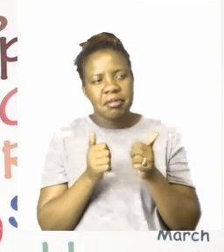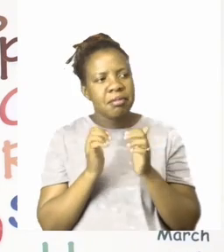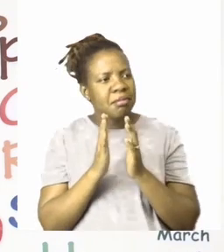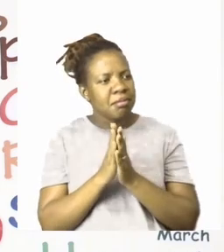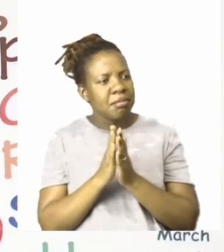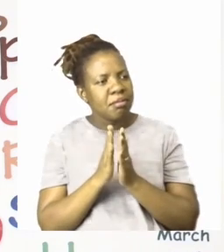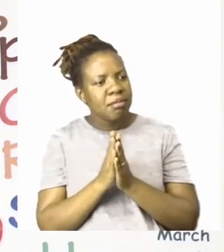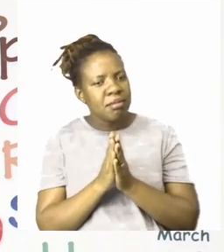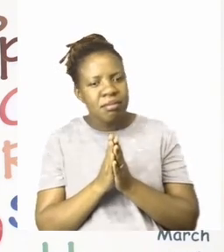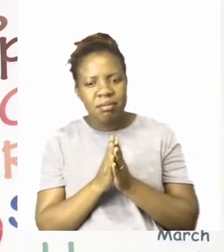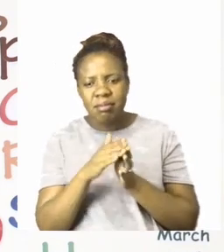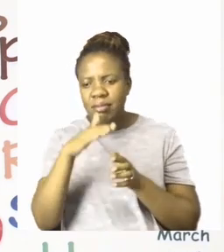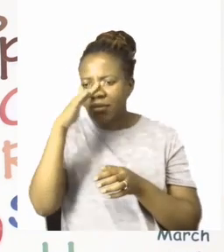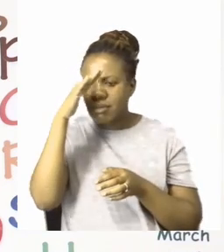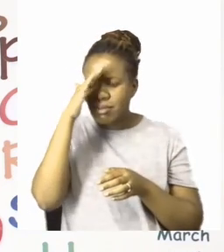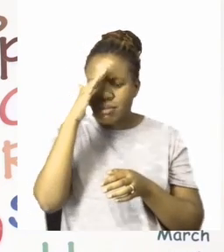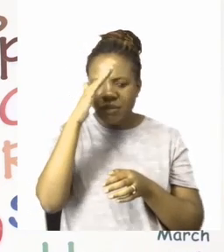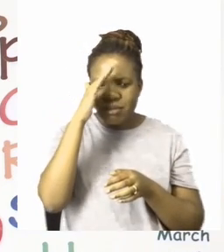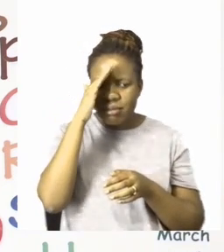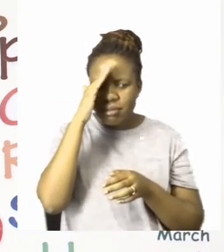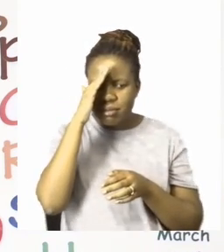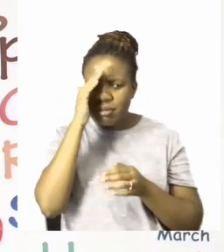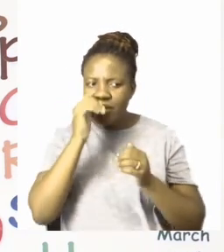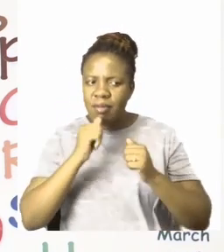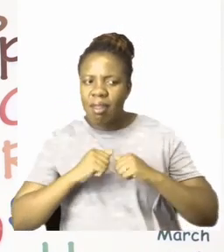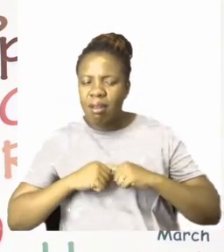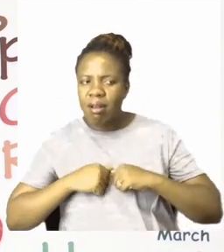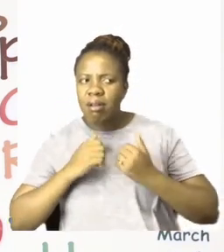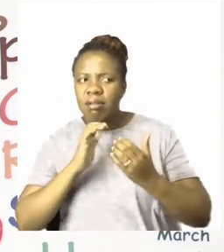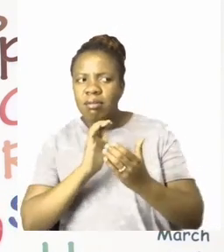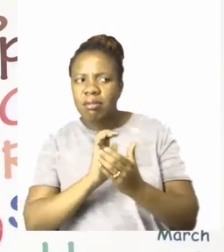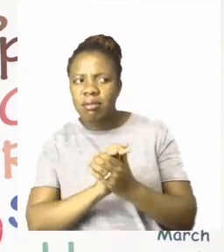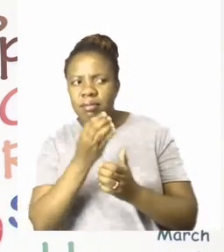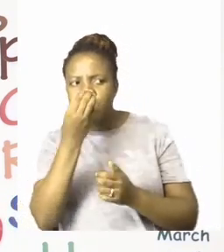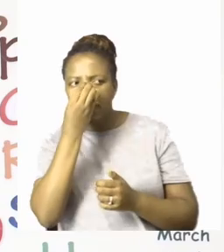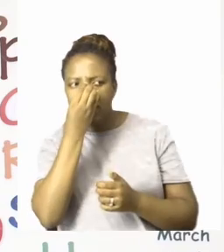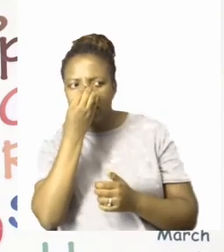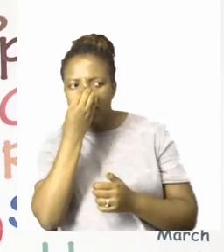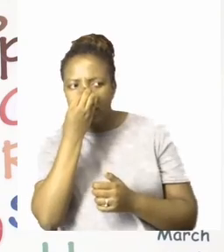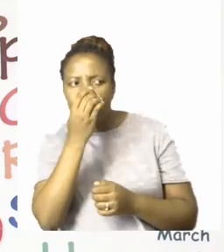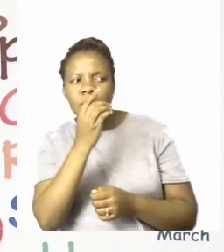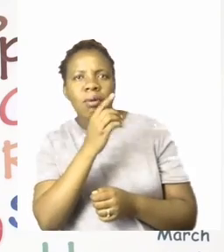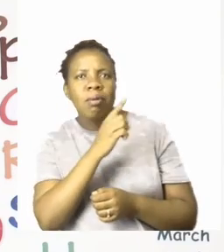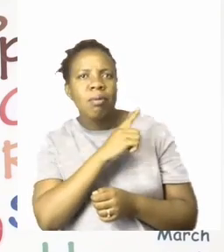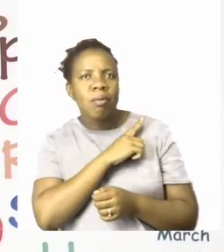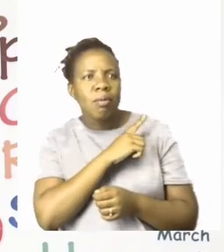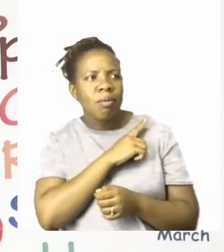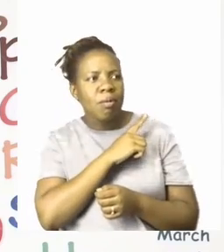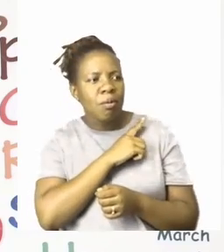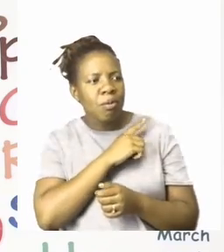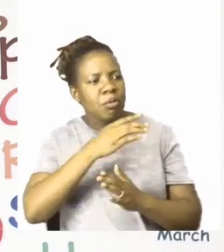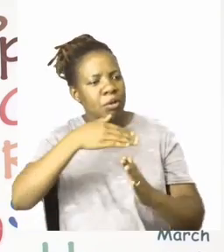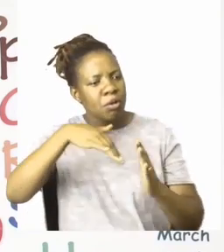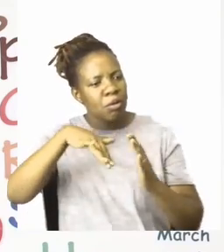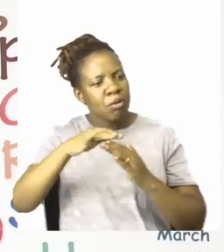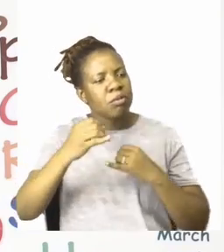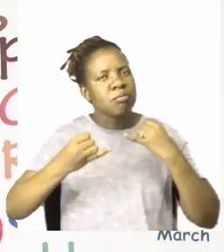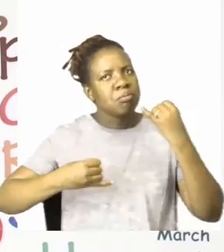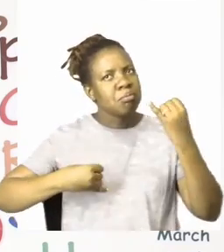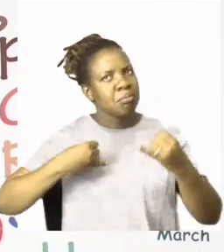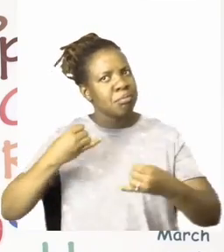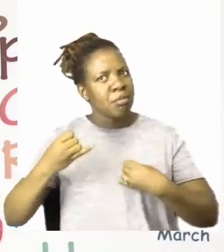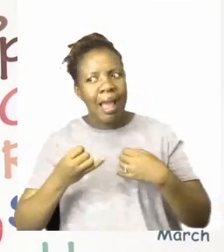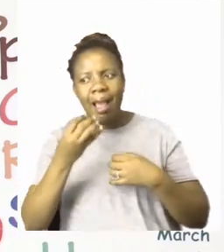our friend Zoshi? Because Zoshi and I are going to have some fun afterwards. There you are,